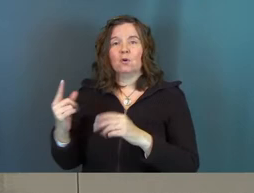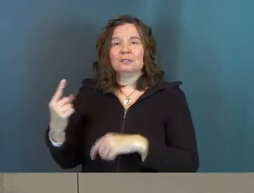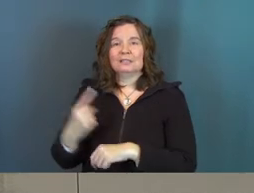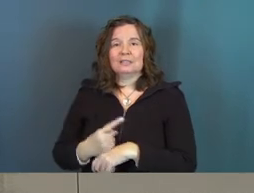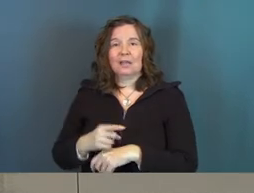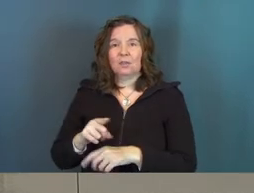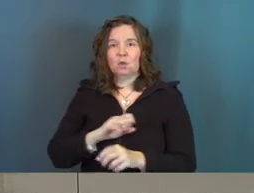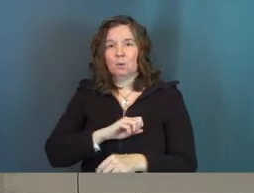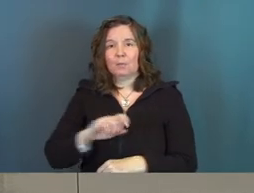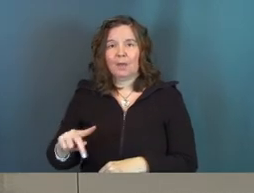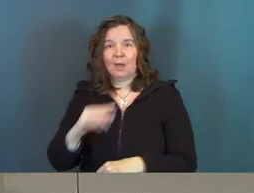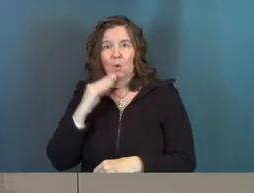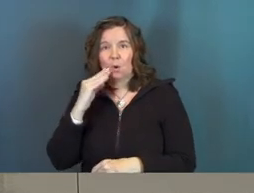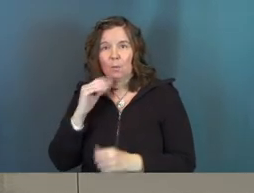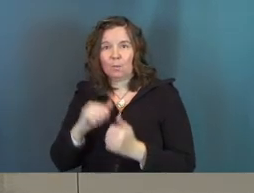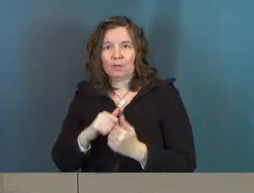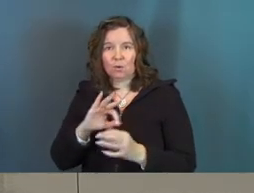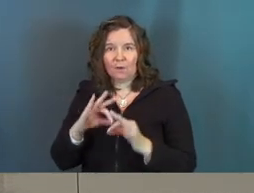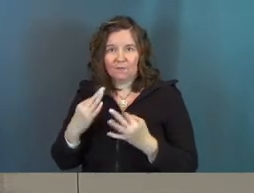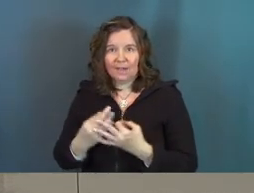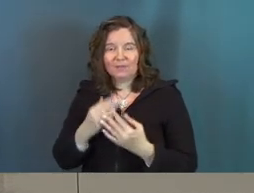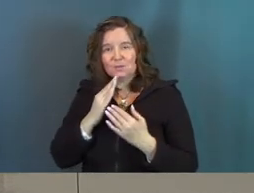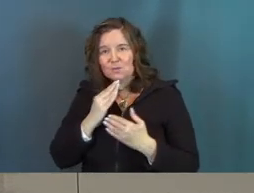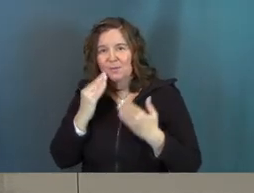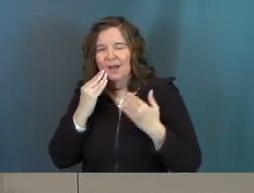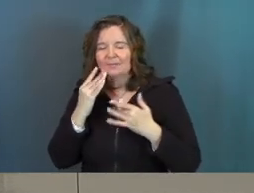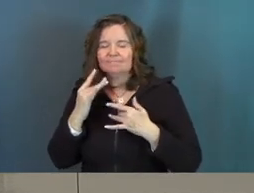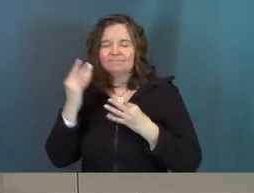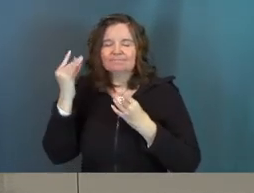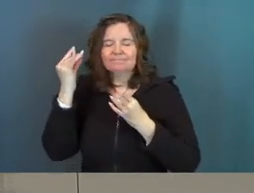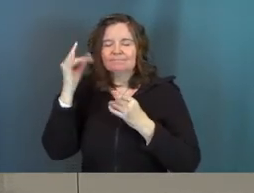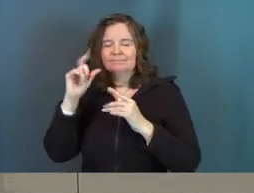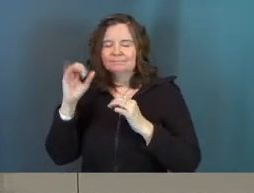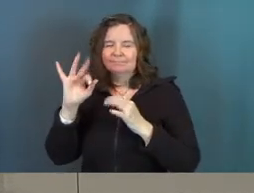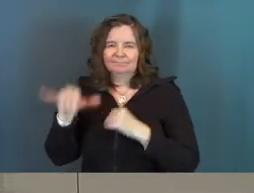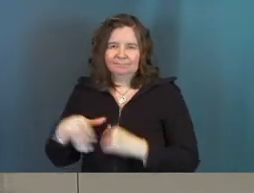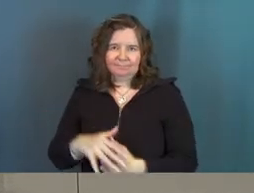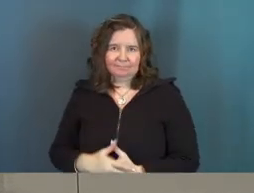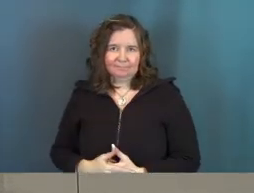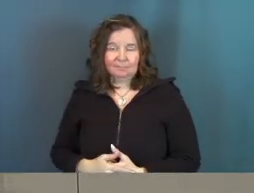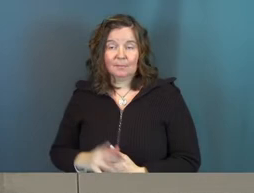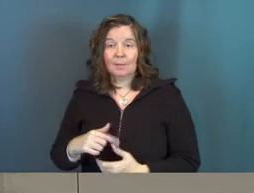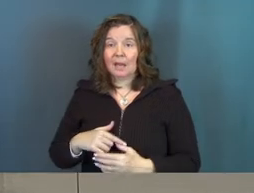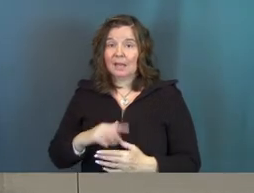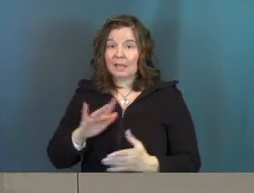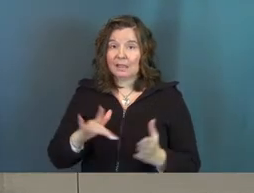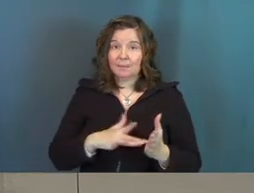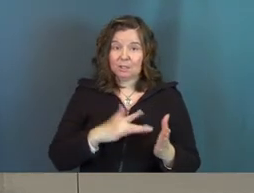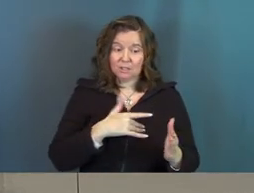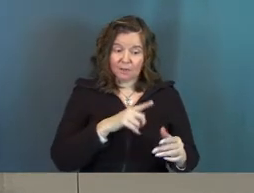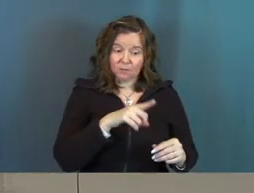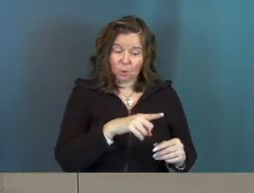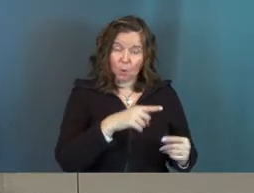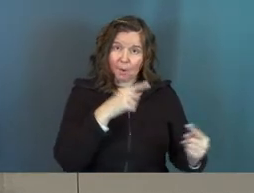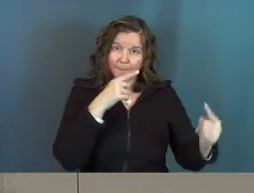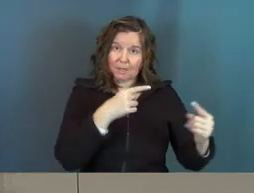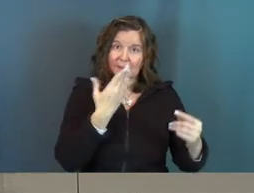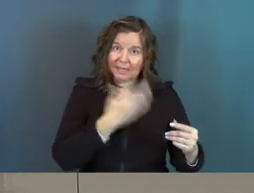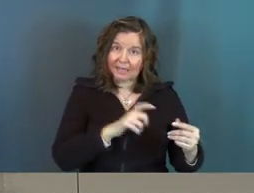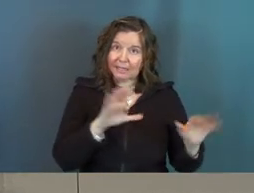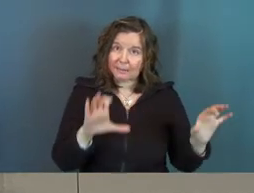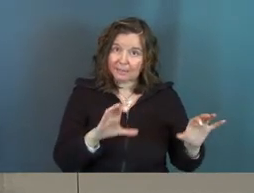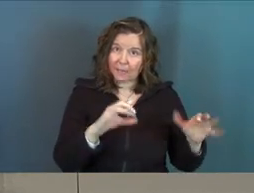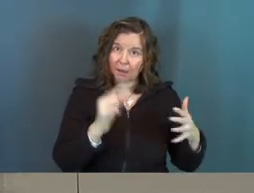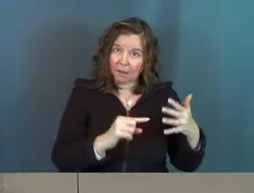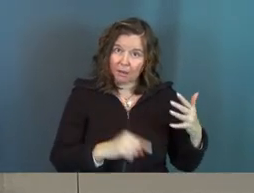the day that you went home, that you got to be home with your family. You smiled about that day when you thought about it. But in the midst of your mission, you knew that things needed to be